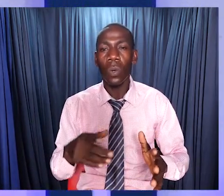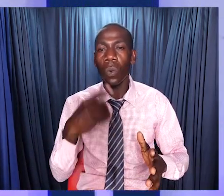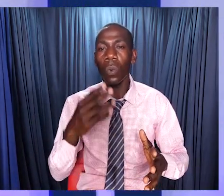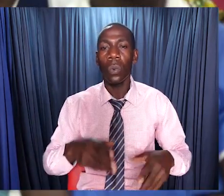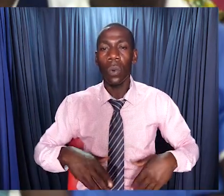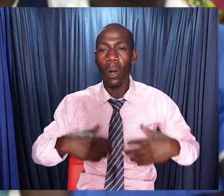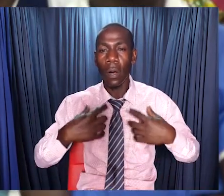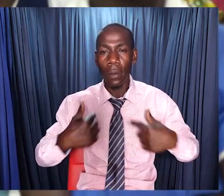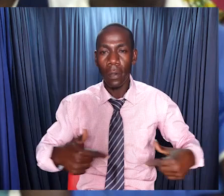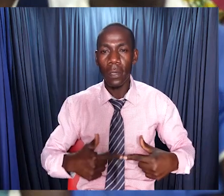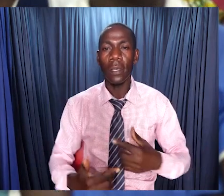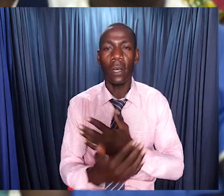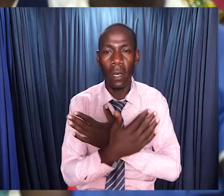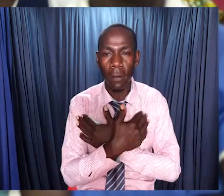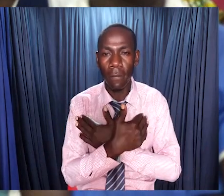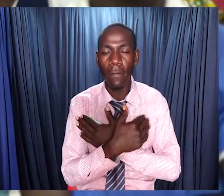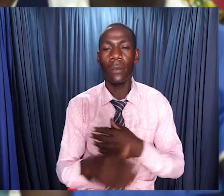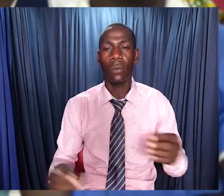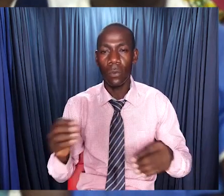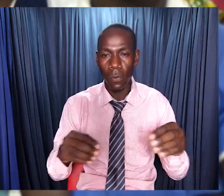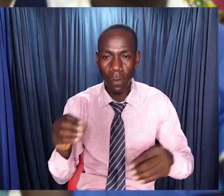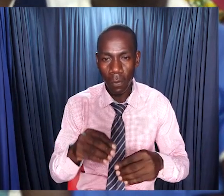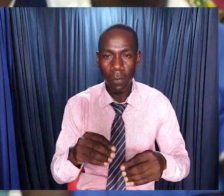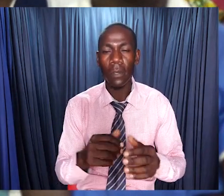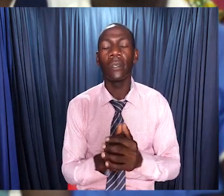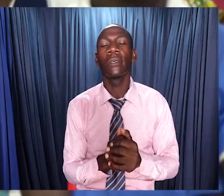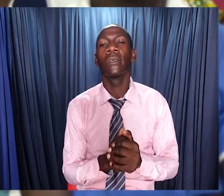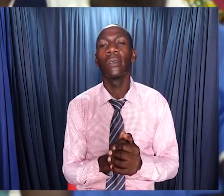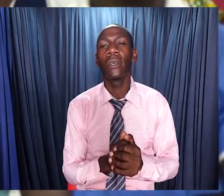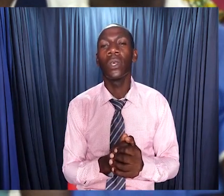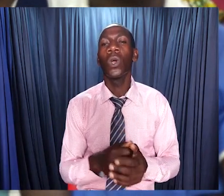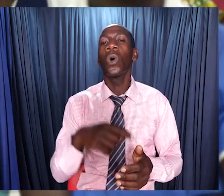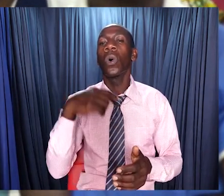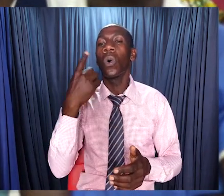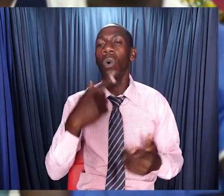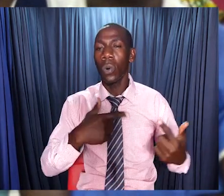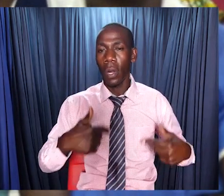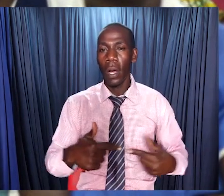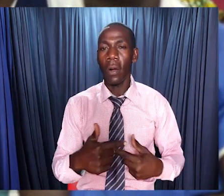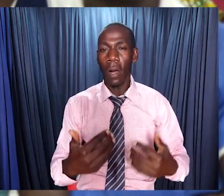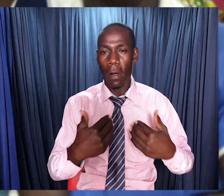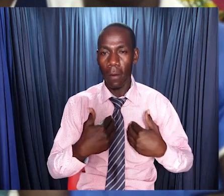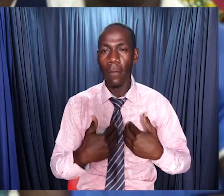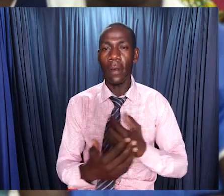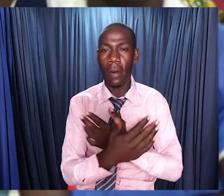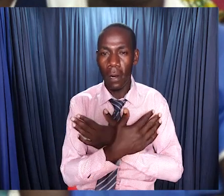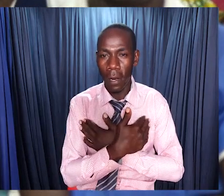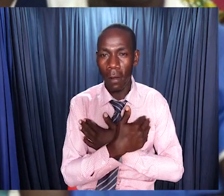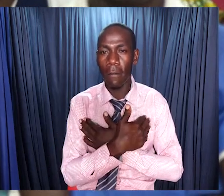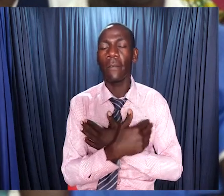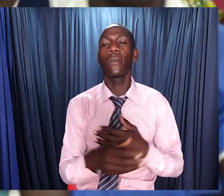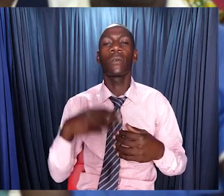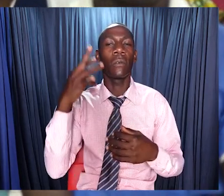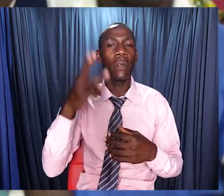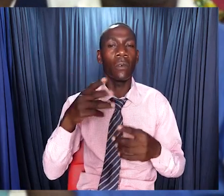wampa kupenda. Give every arm out of one who is willing to offer. Ambaye moyo wake wampa kupenda. Whose heart is